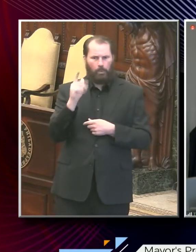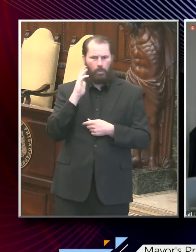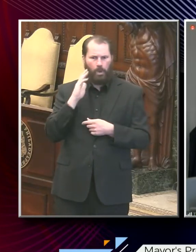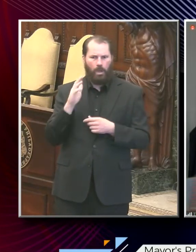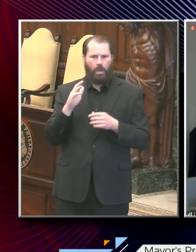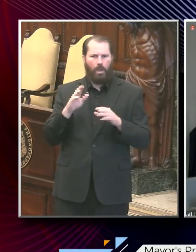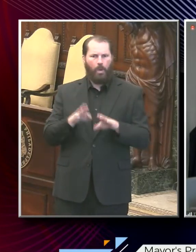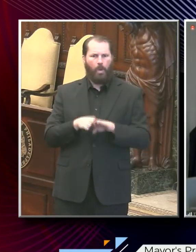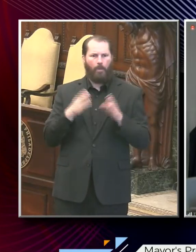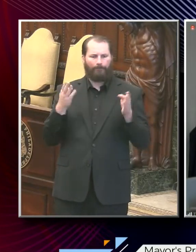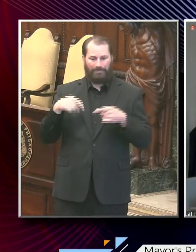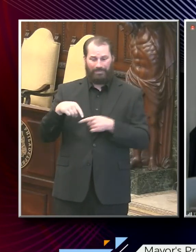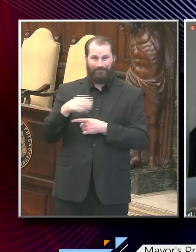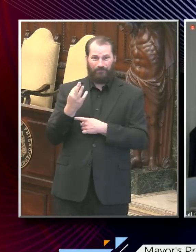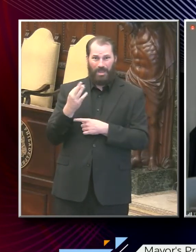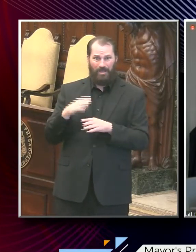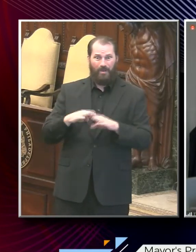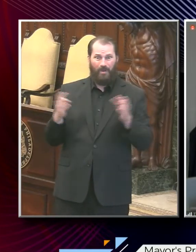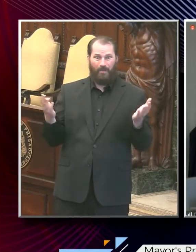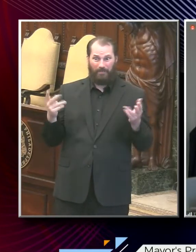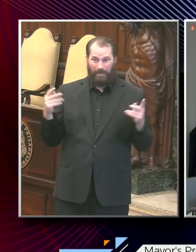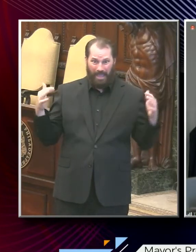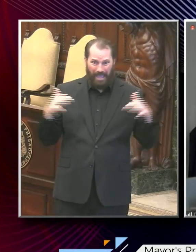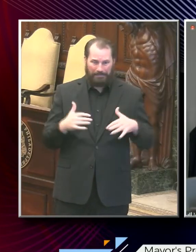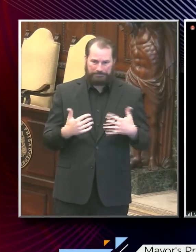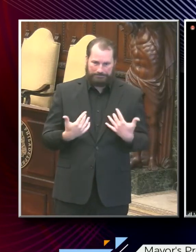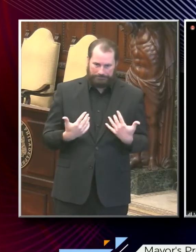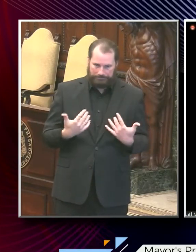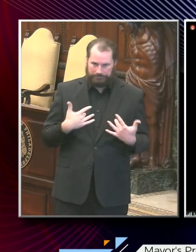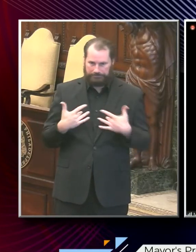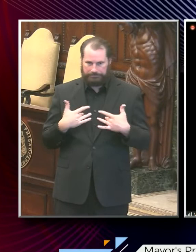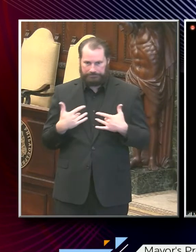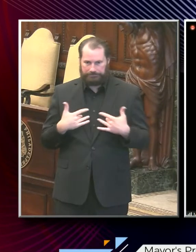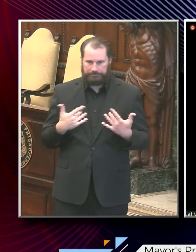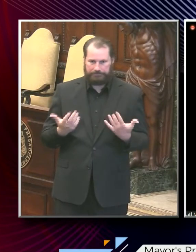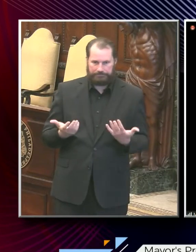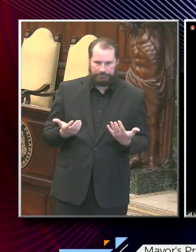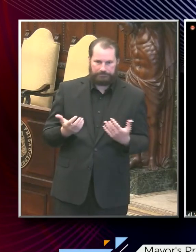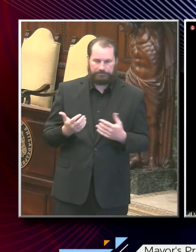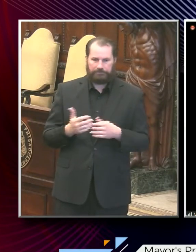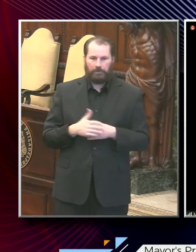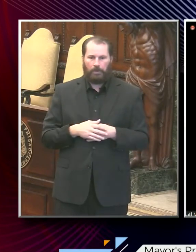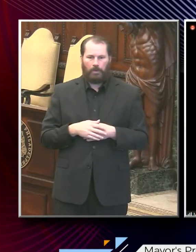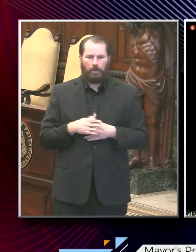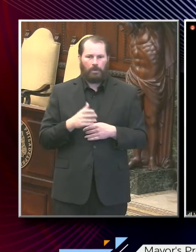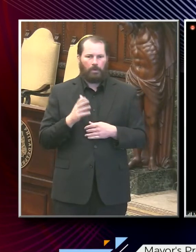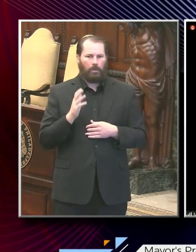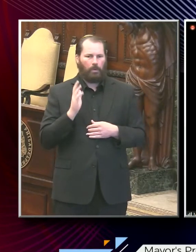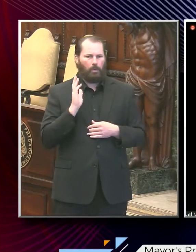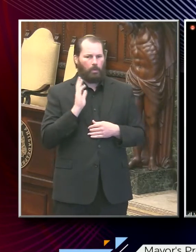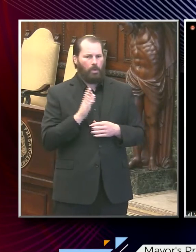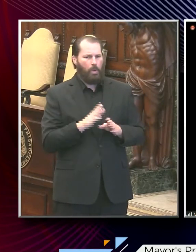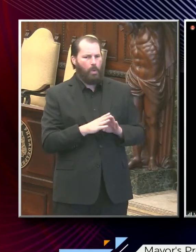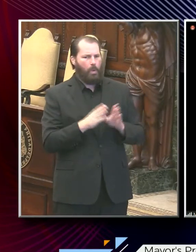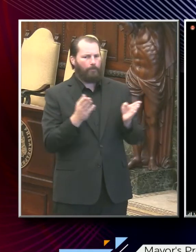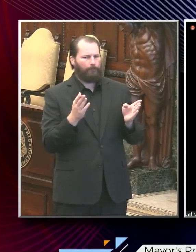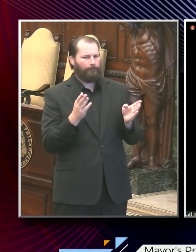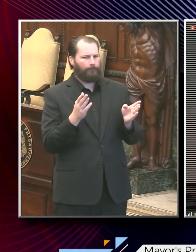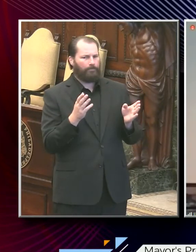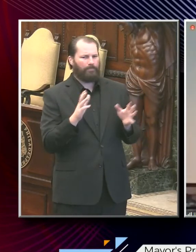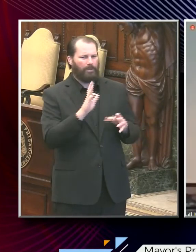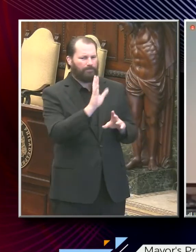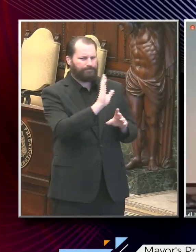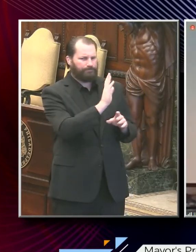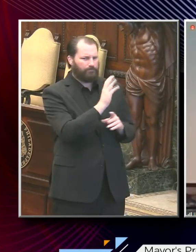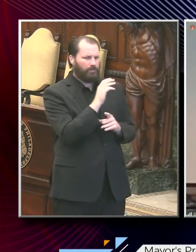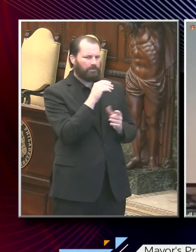masks. But we will be allowing them to open as of this Friday. I'm sorry, the public pools run by the city park department. So